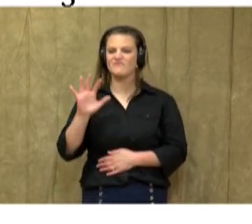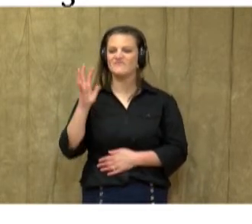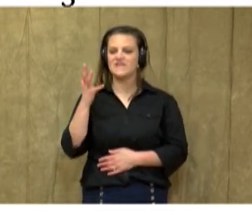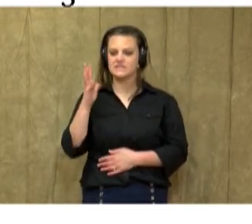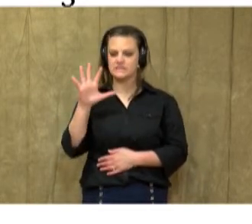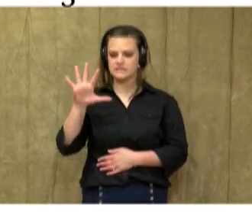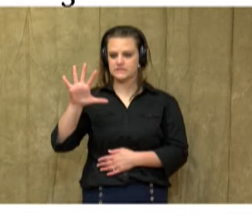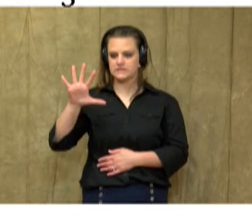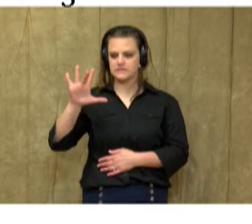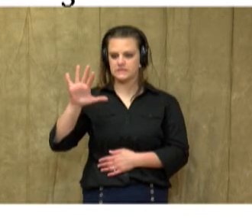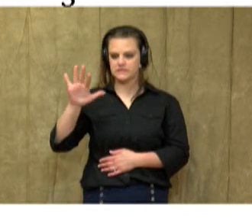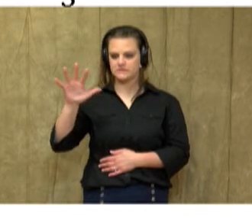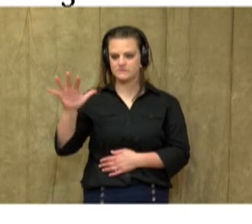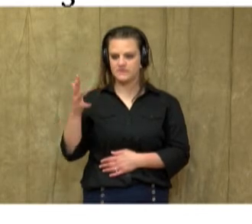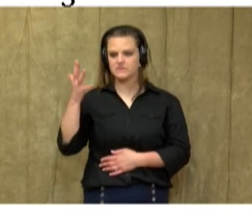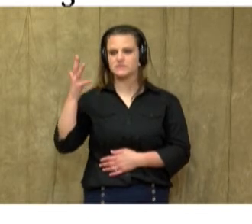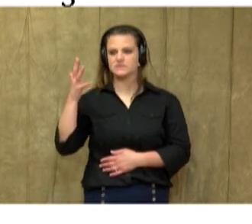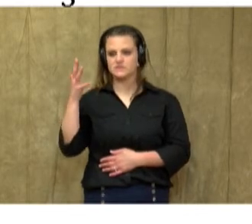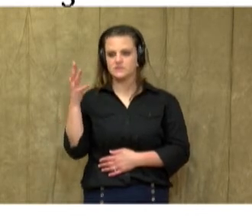fifths.